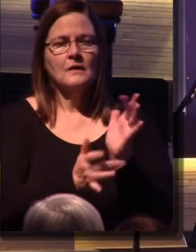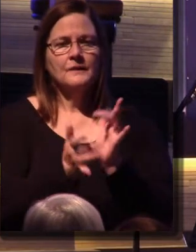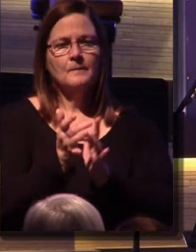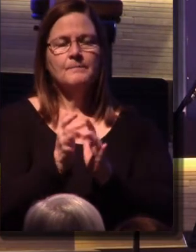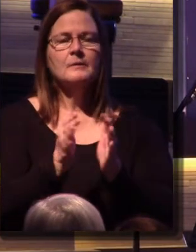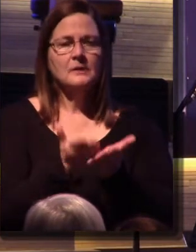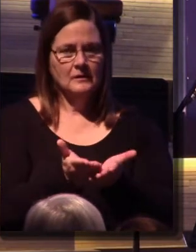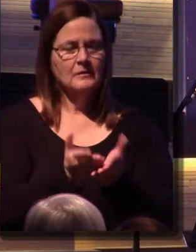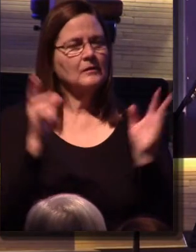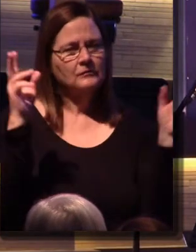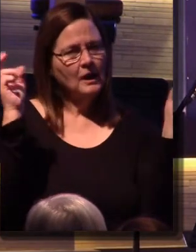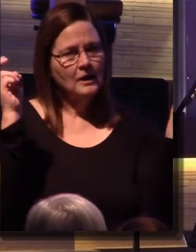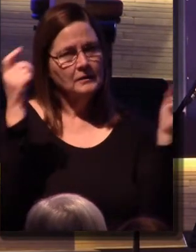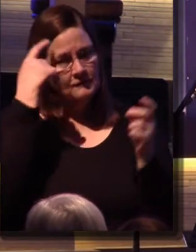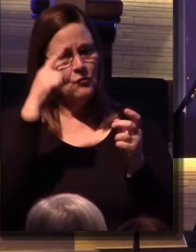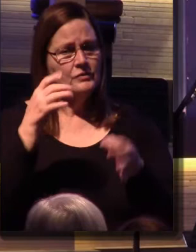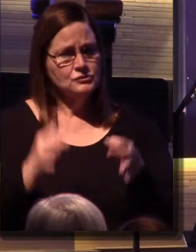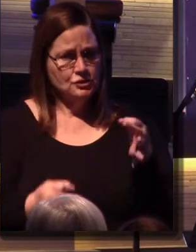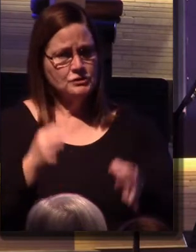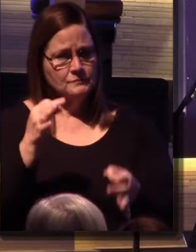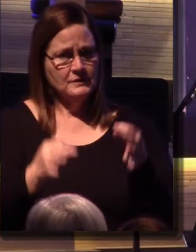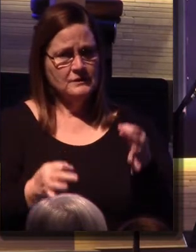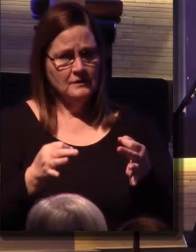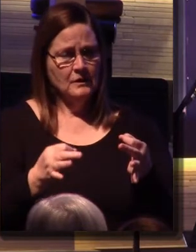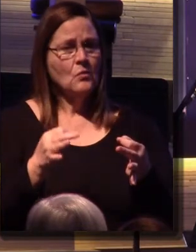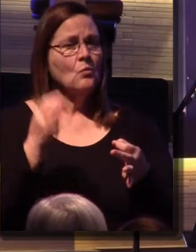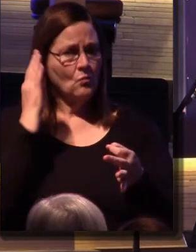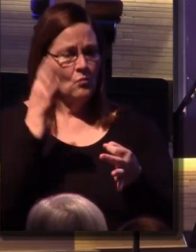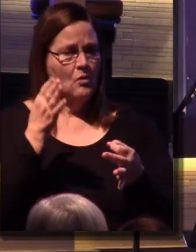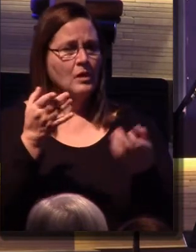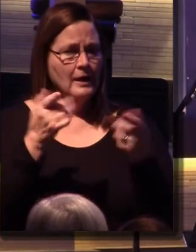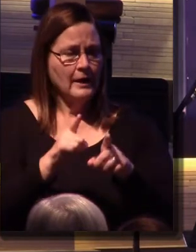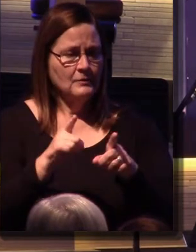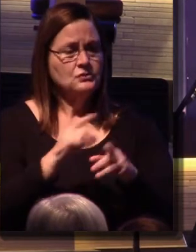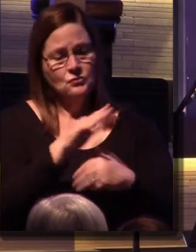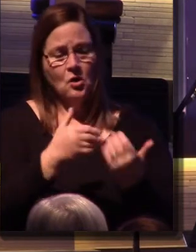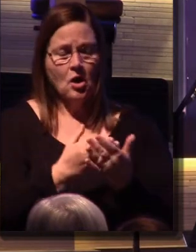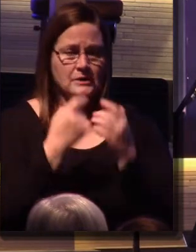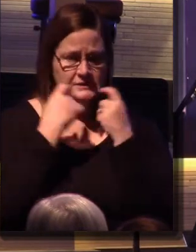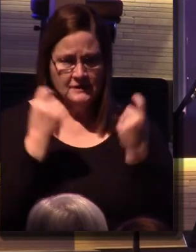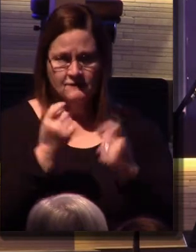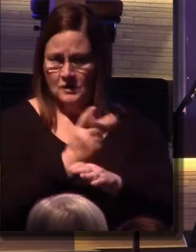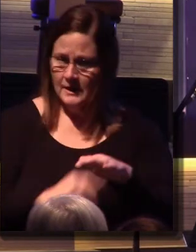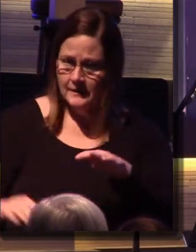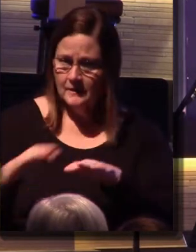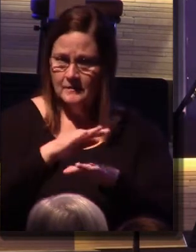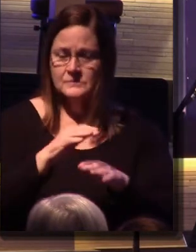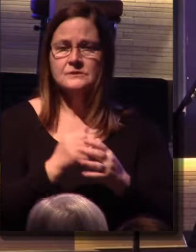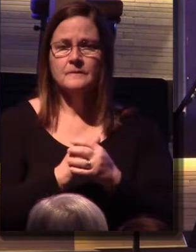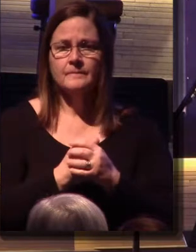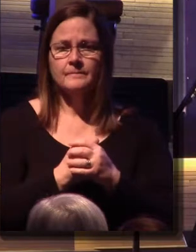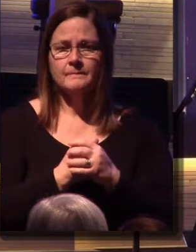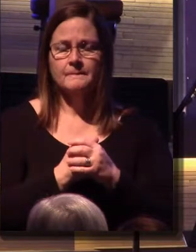the biblical title for the judgment that will eventually fall on all sinful kingdoms or